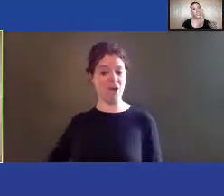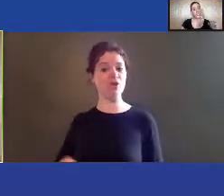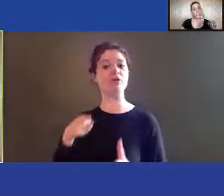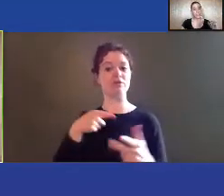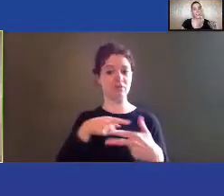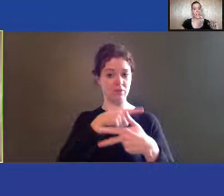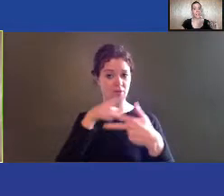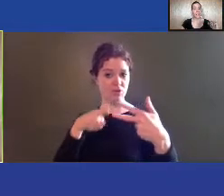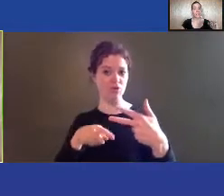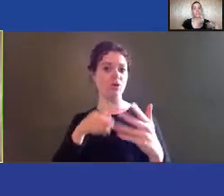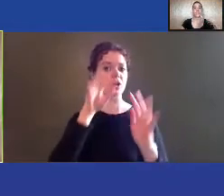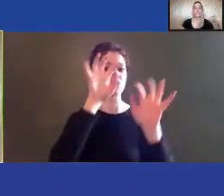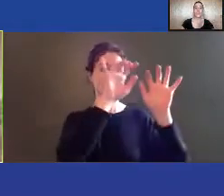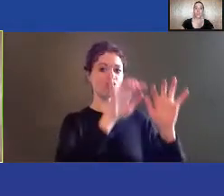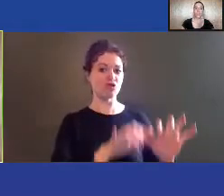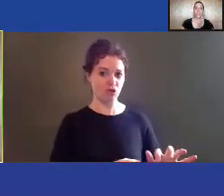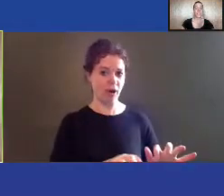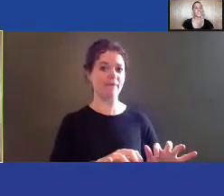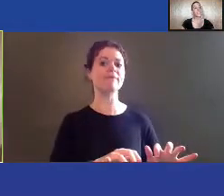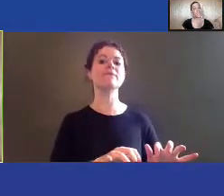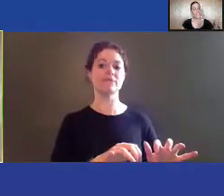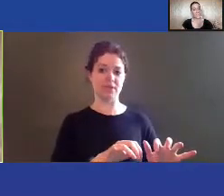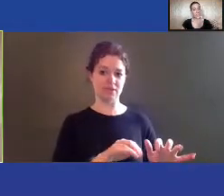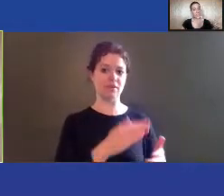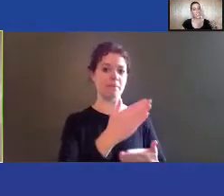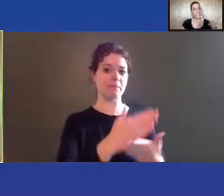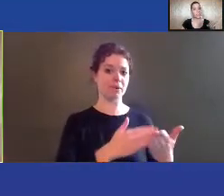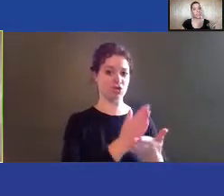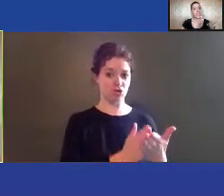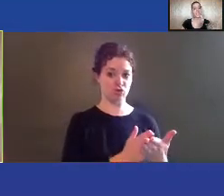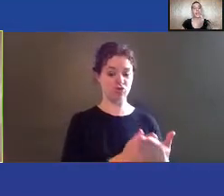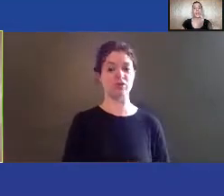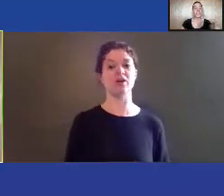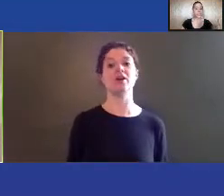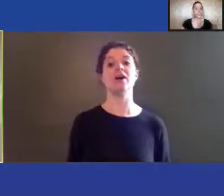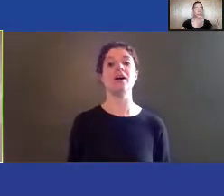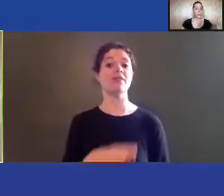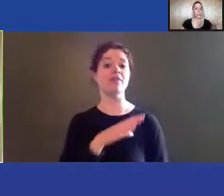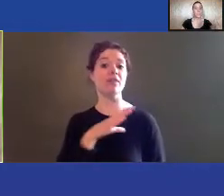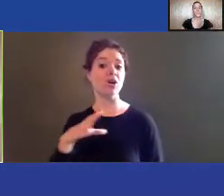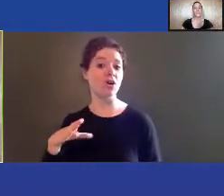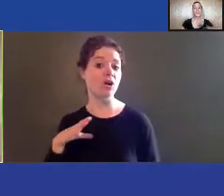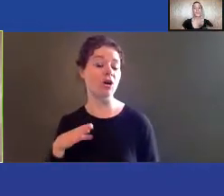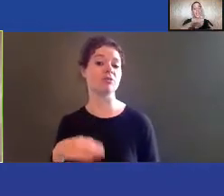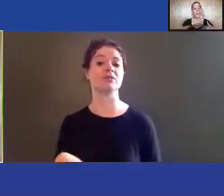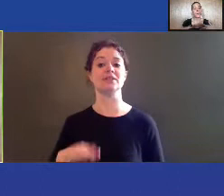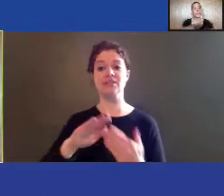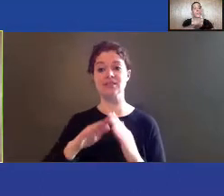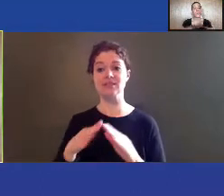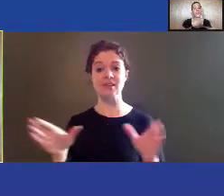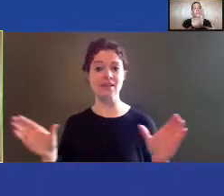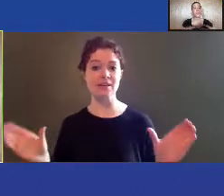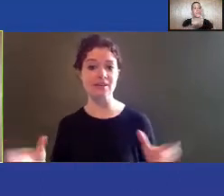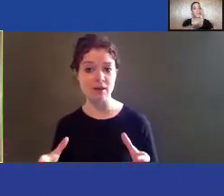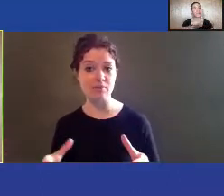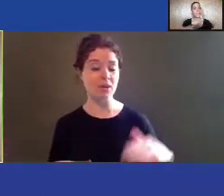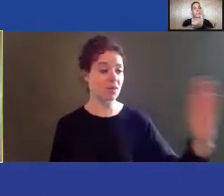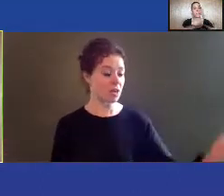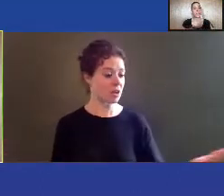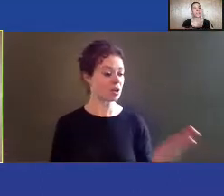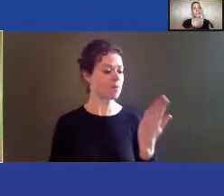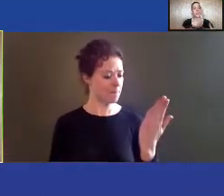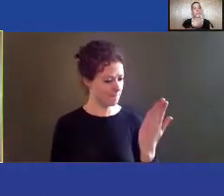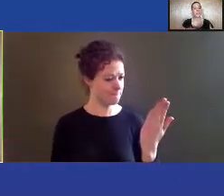then the legislative bodies, Congress, state Senate and Assembly, and city council, they go through a round of